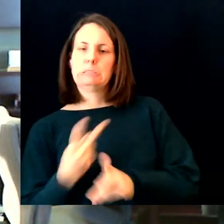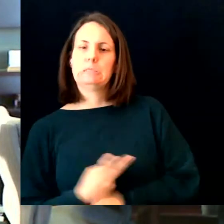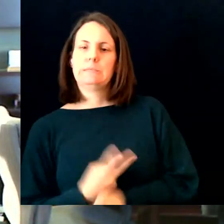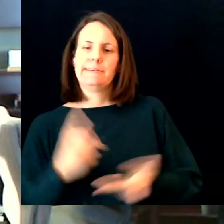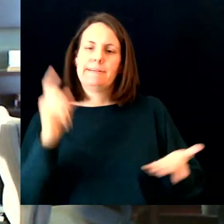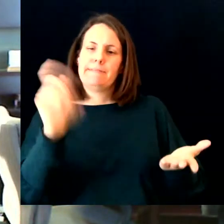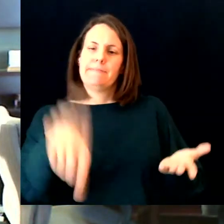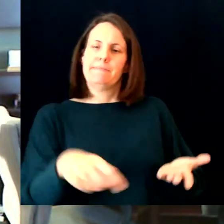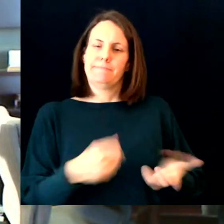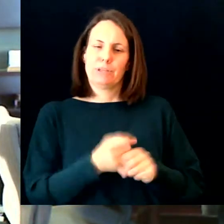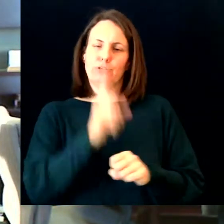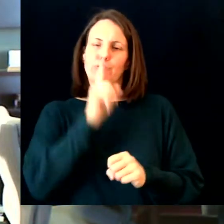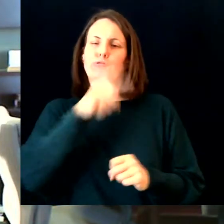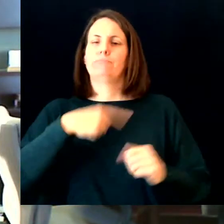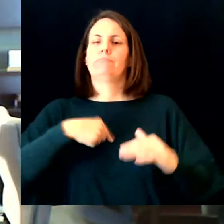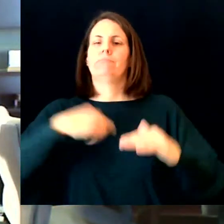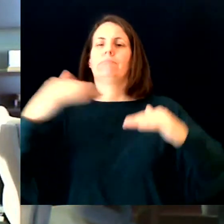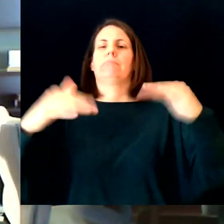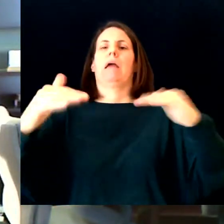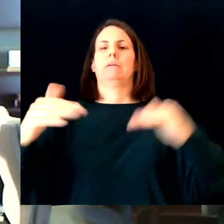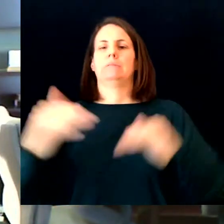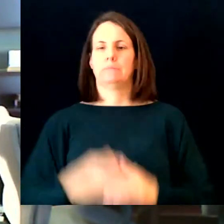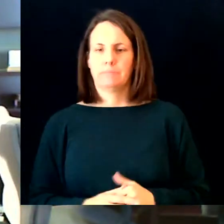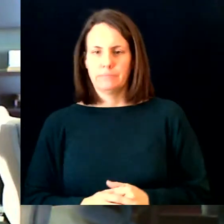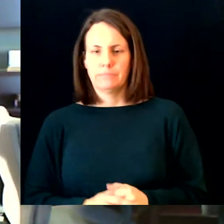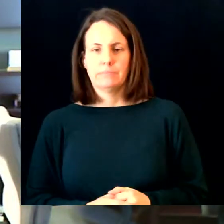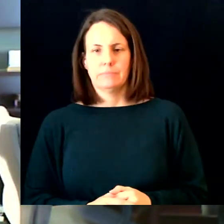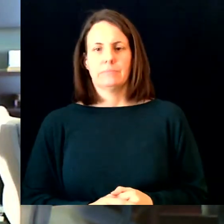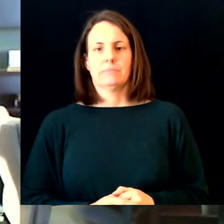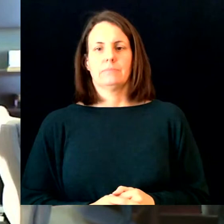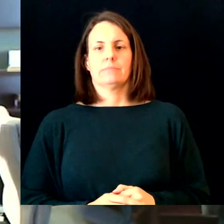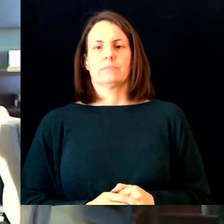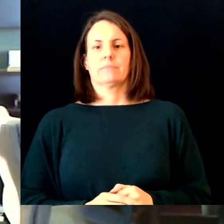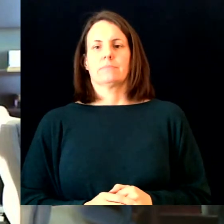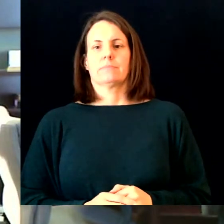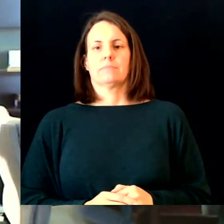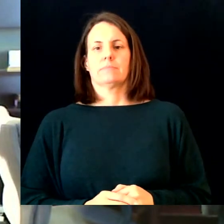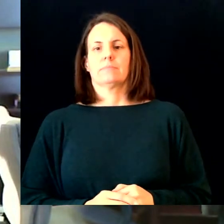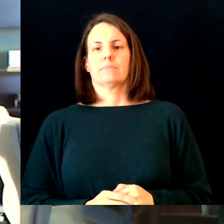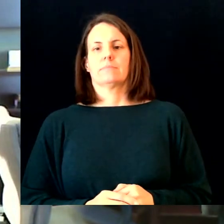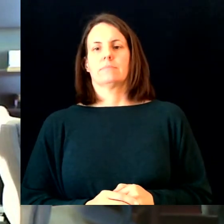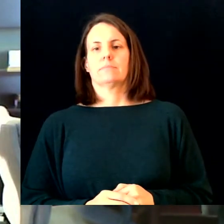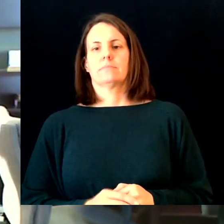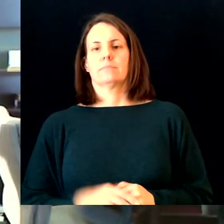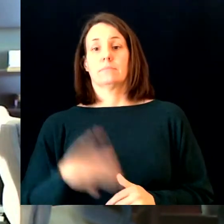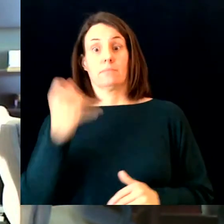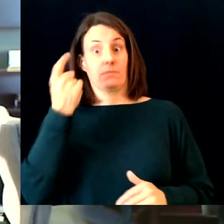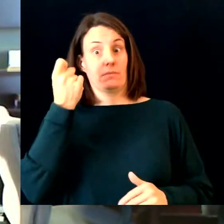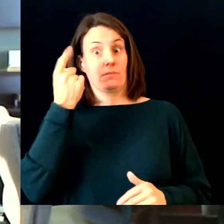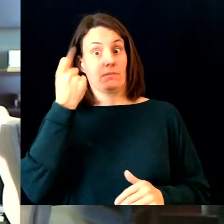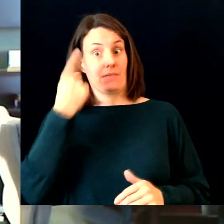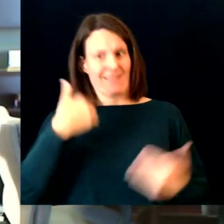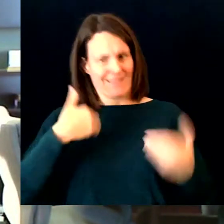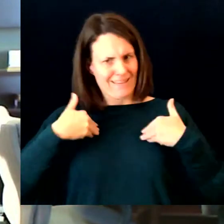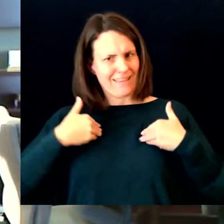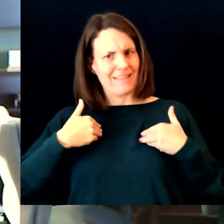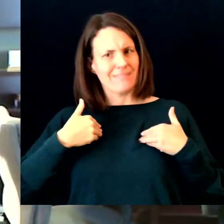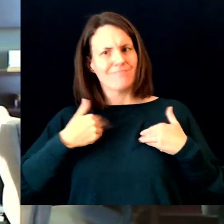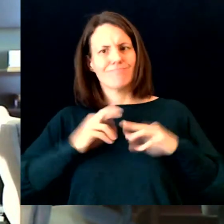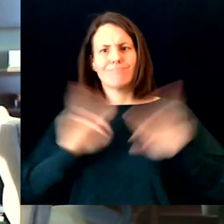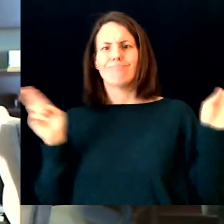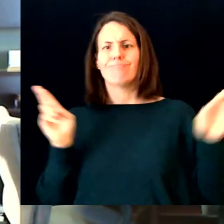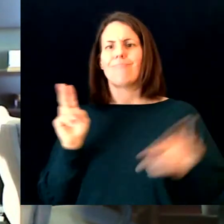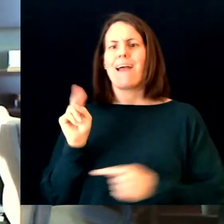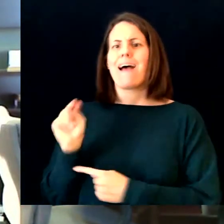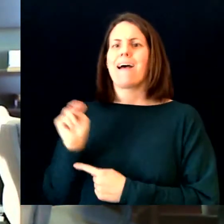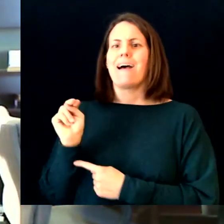we have a larger stockpile still of N95 masks than we do of KN95 masks.